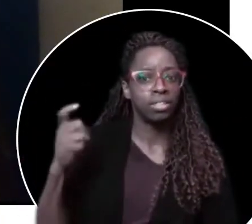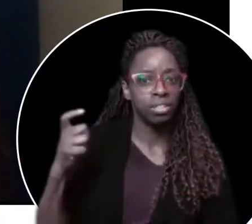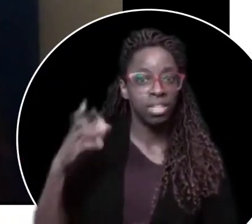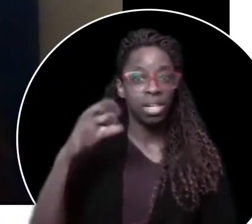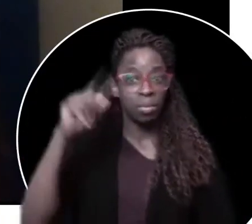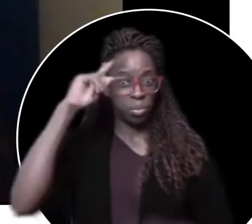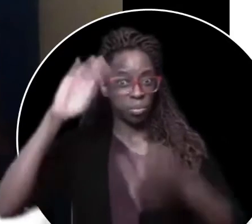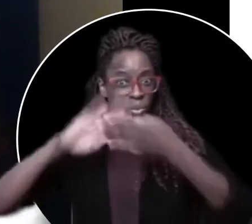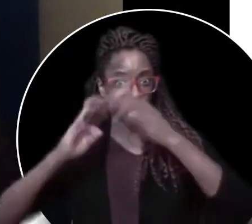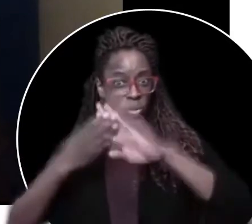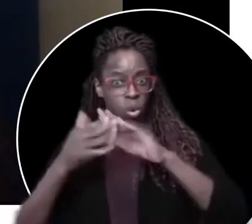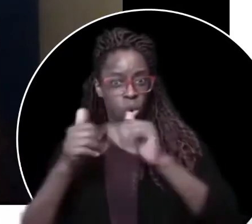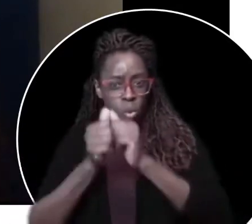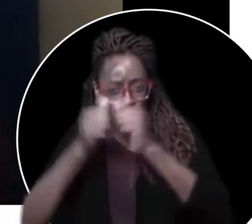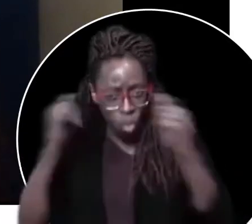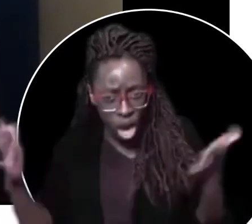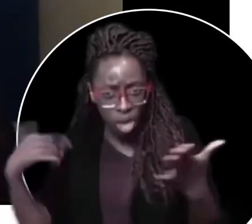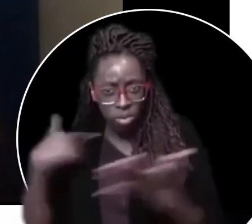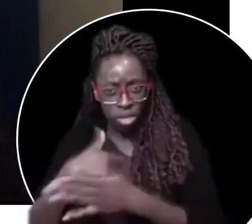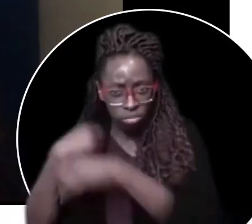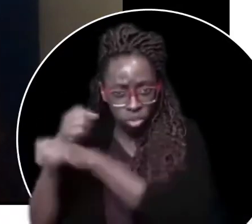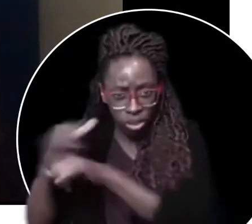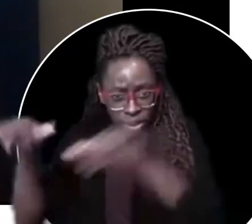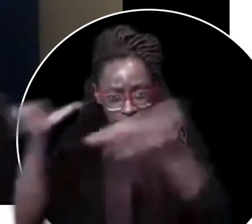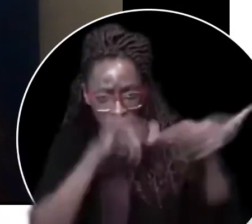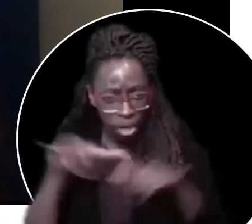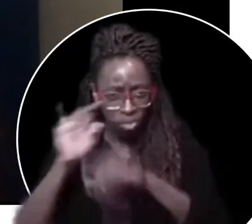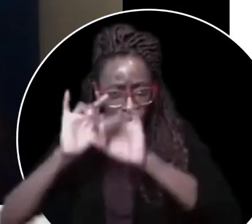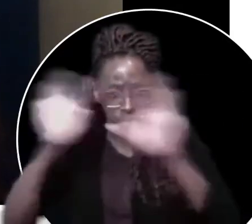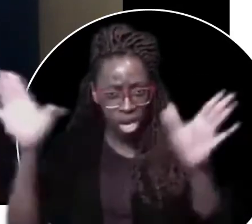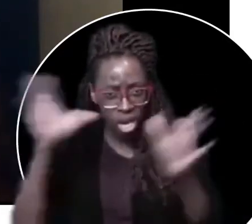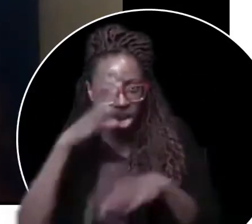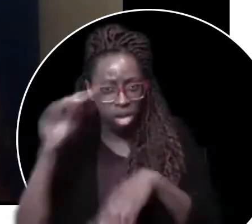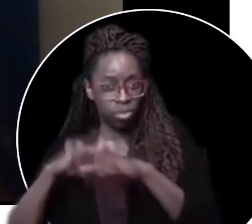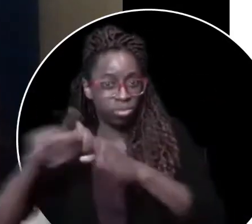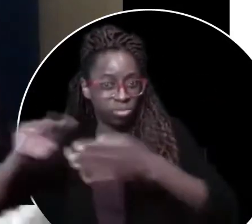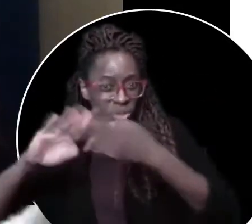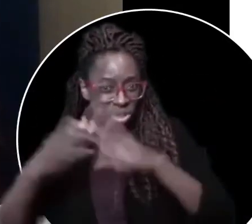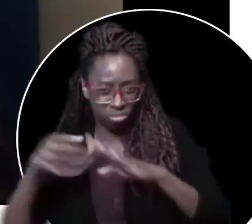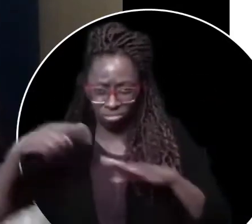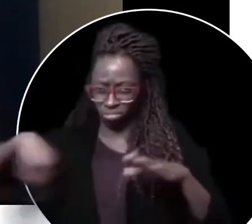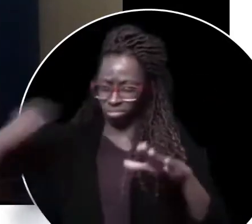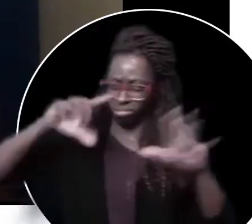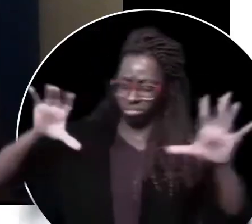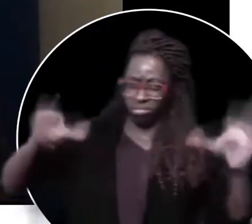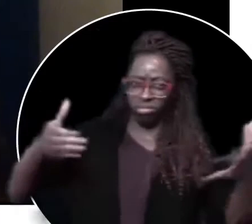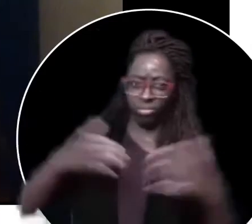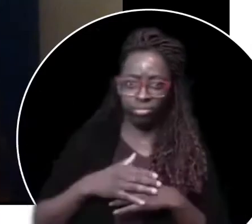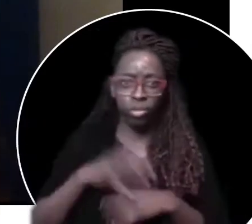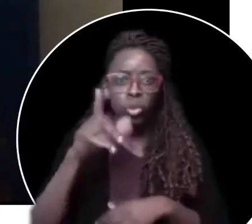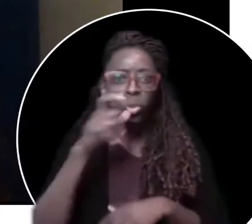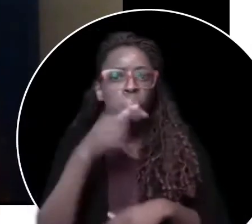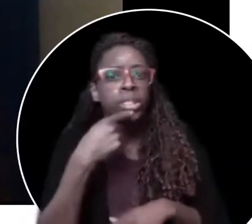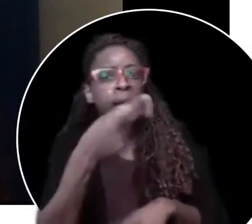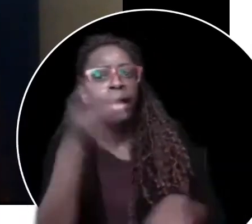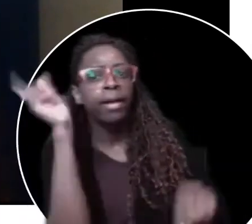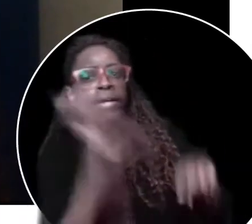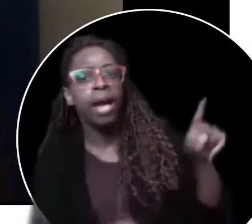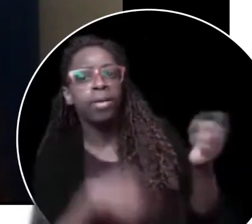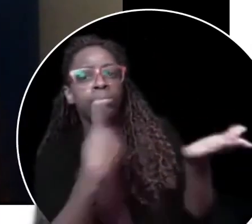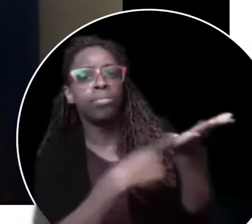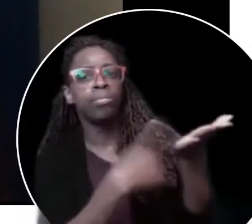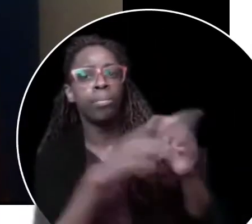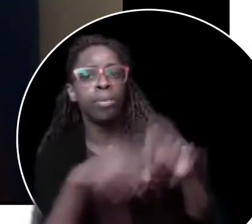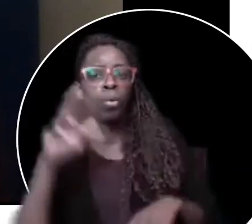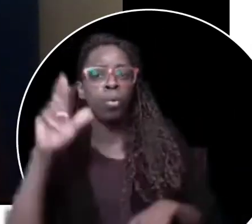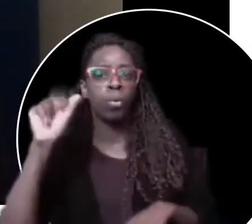is really no more urgent matter in our learning institutions than to abolish their own frameworks and to start over,